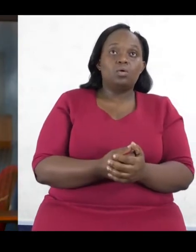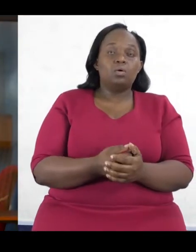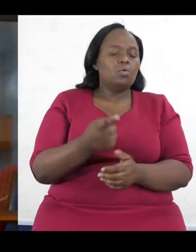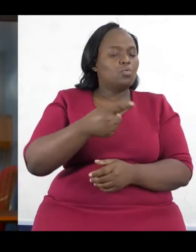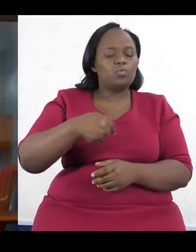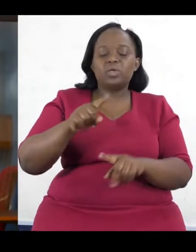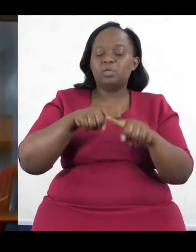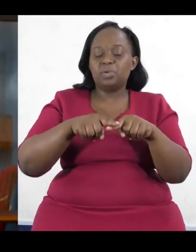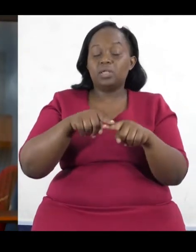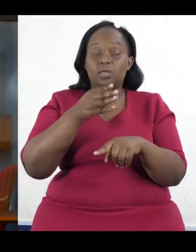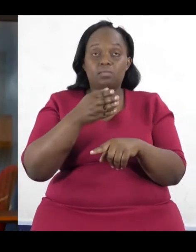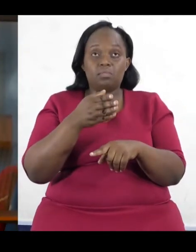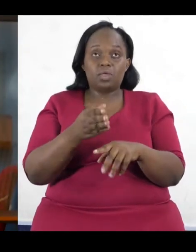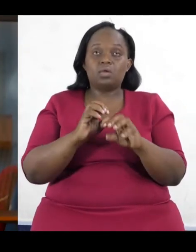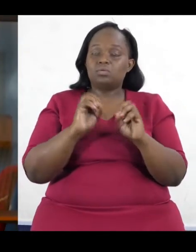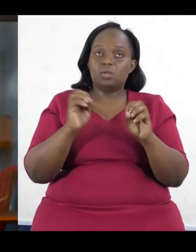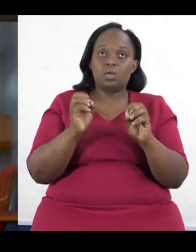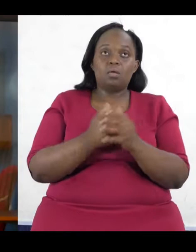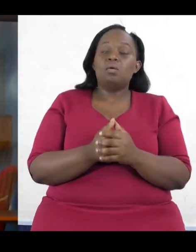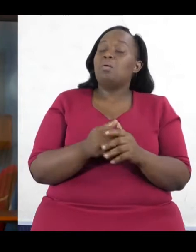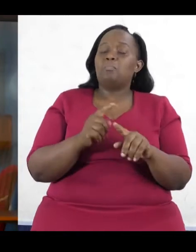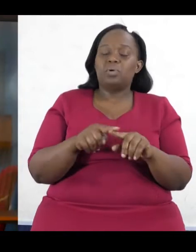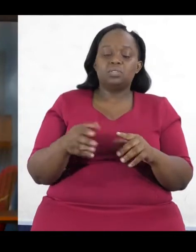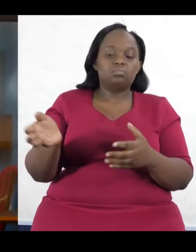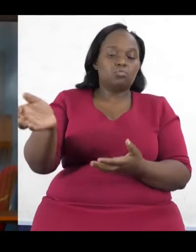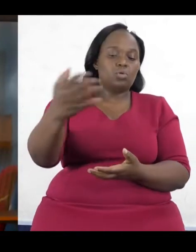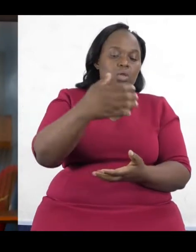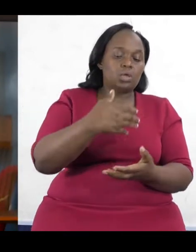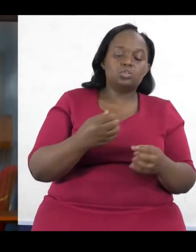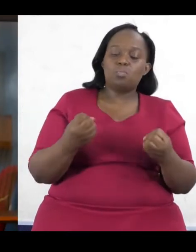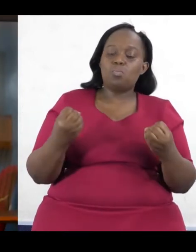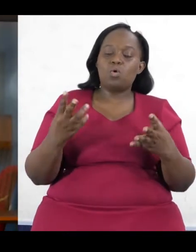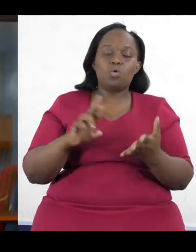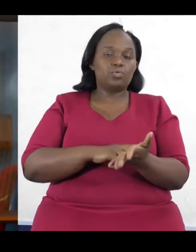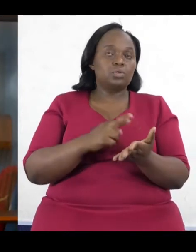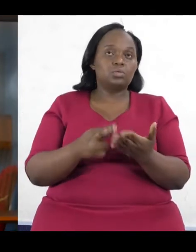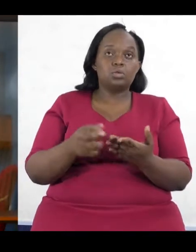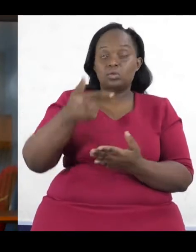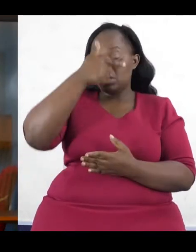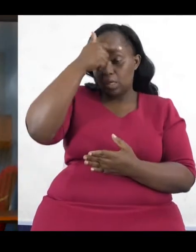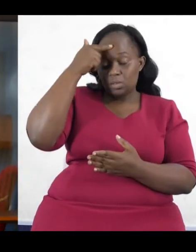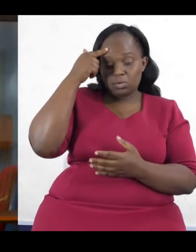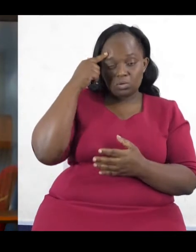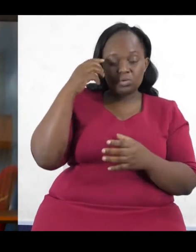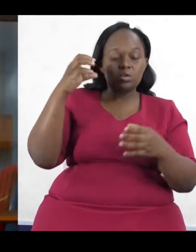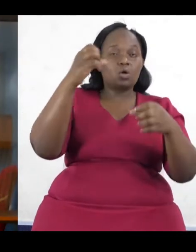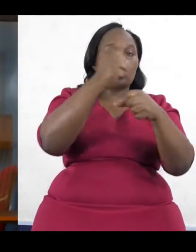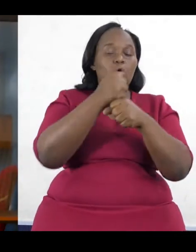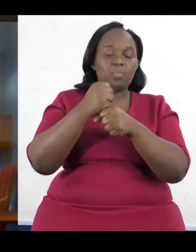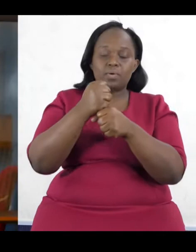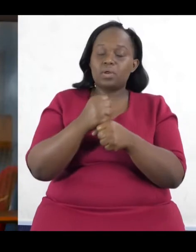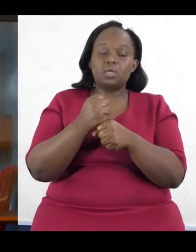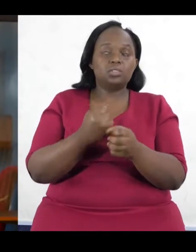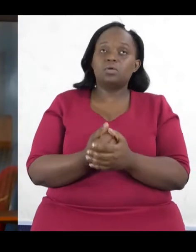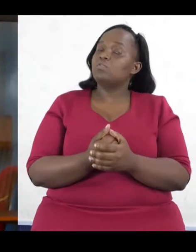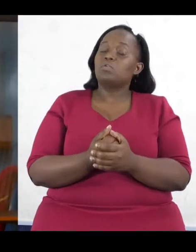only rely on that, but also encourage them now to pull more and more resources together because the cooperative movement in Kenya is quite